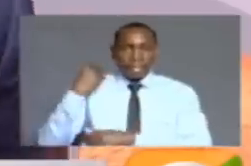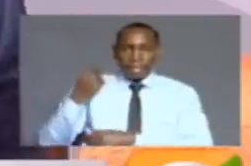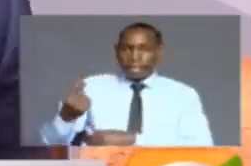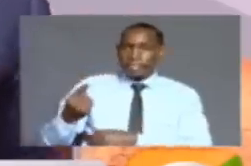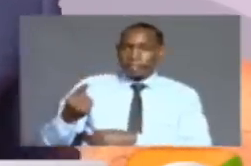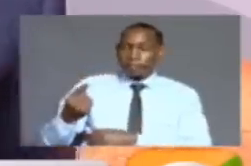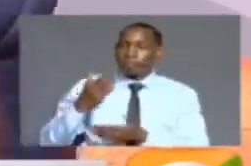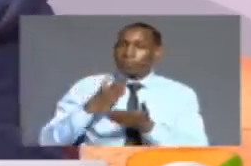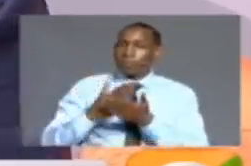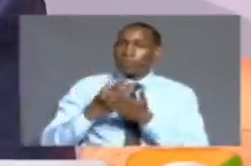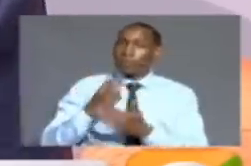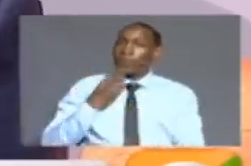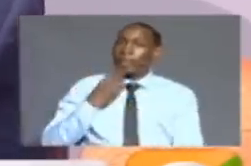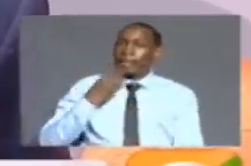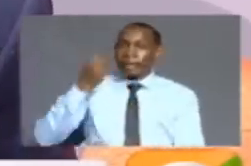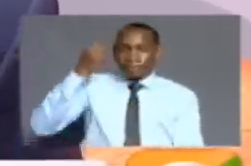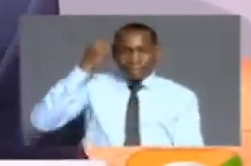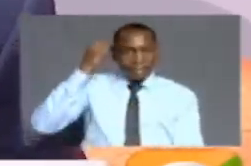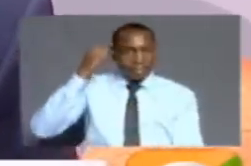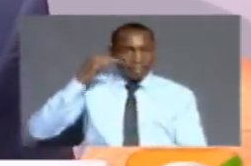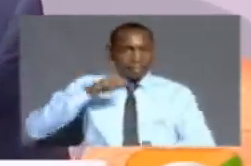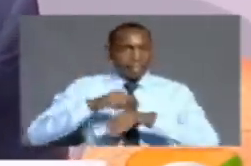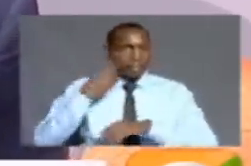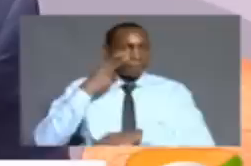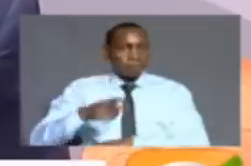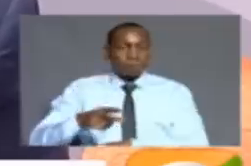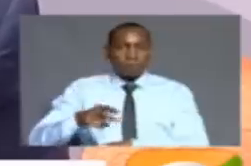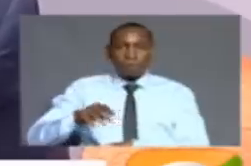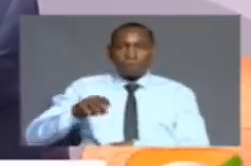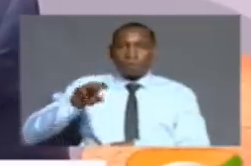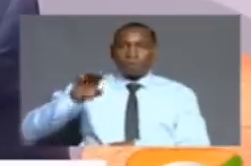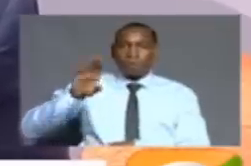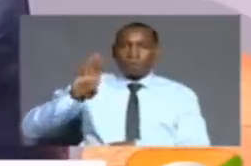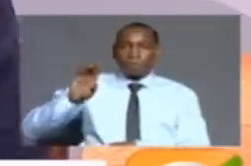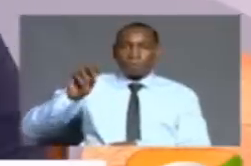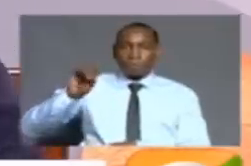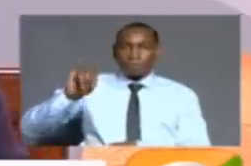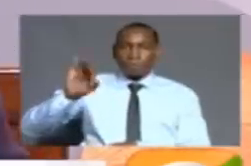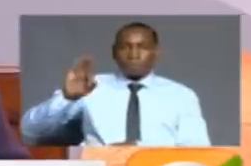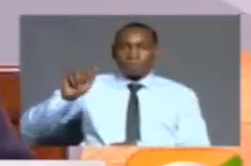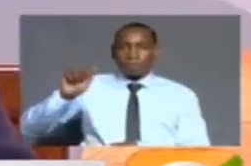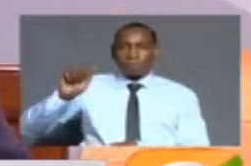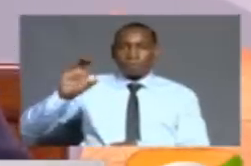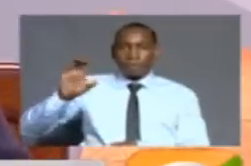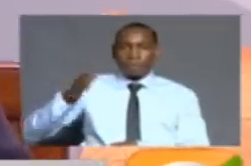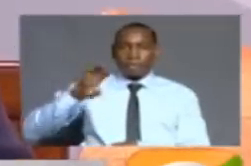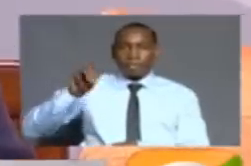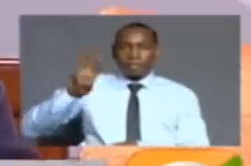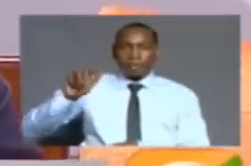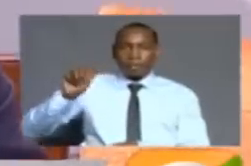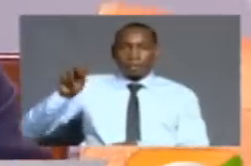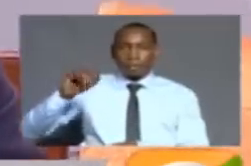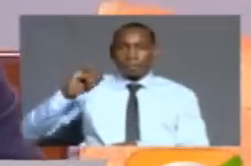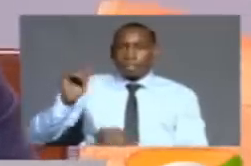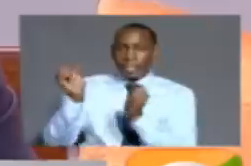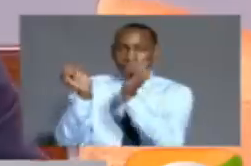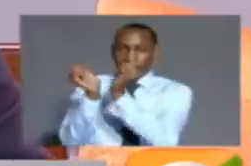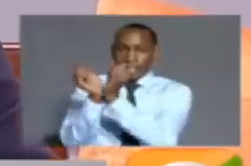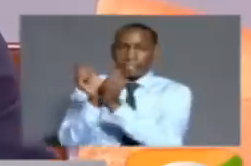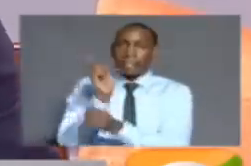laughed. When I saw at the Boniface Mwangi, my friend, was arrested